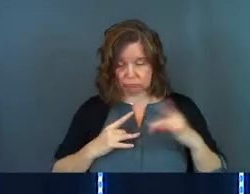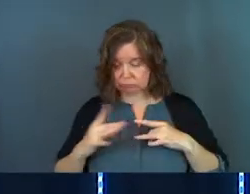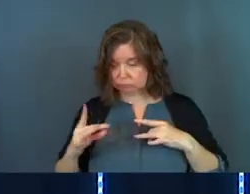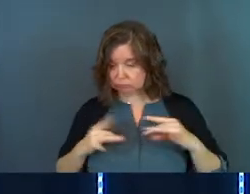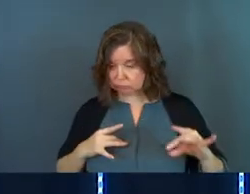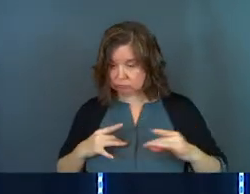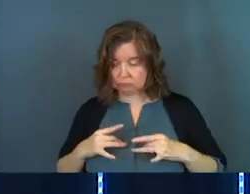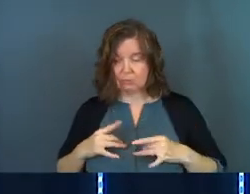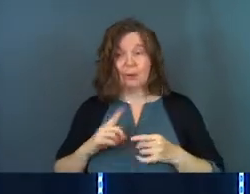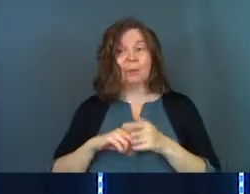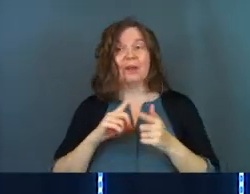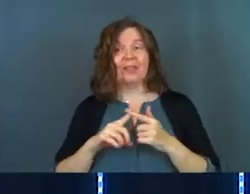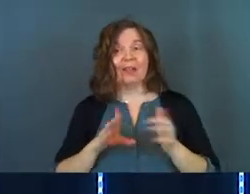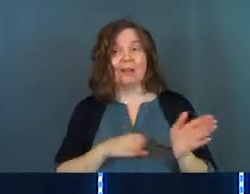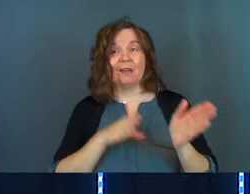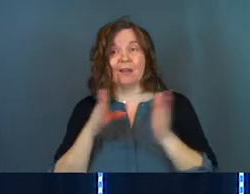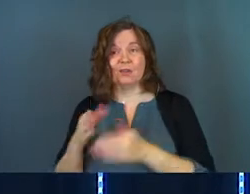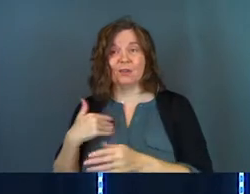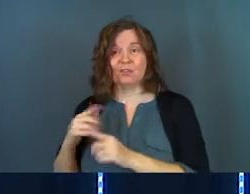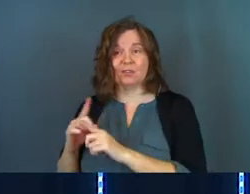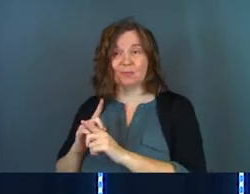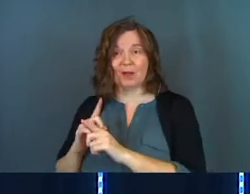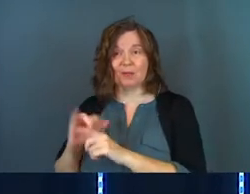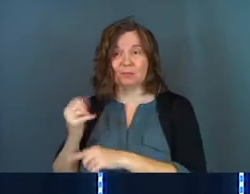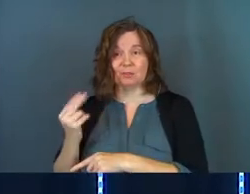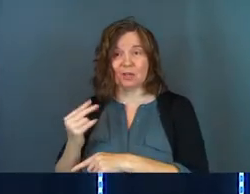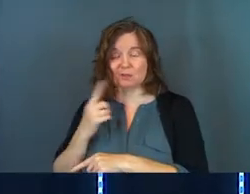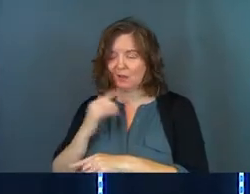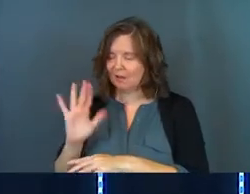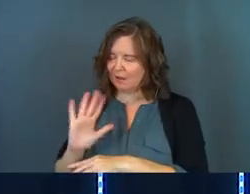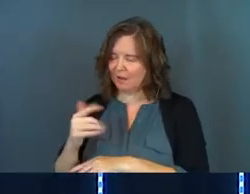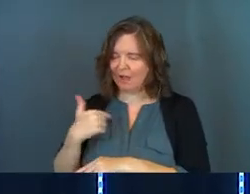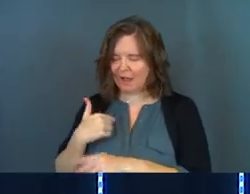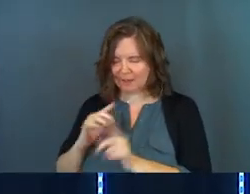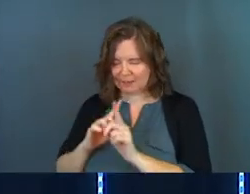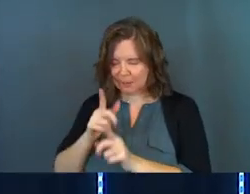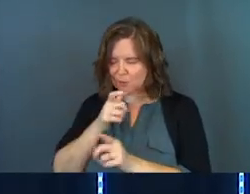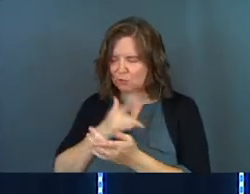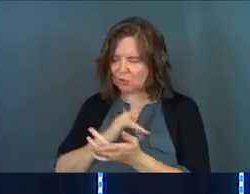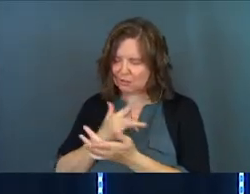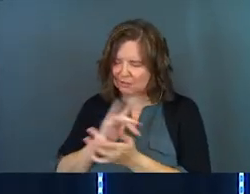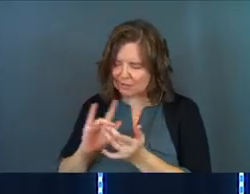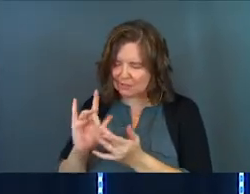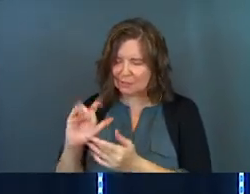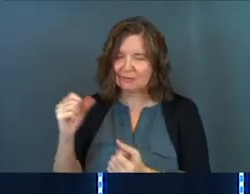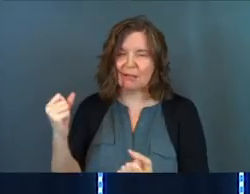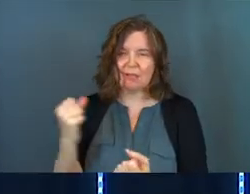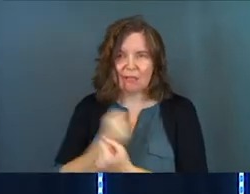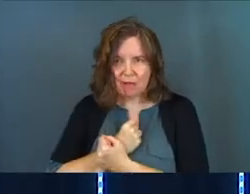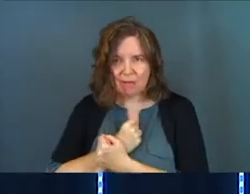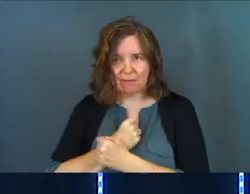And you got the Apostle John, who says, I'm the disciple Jesus loved. Ooh.